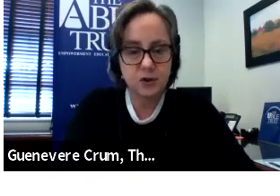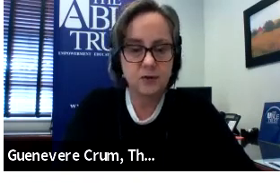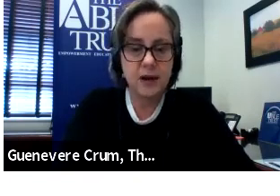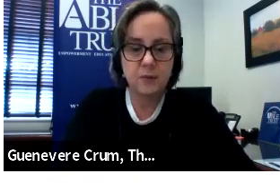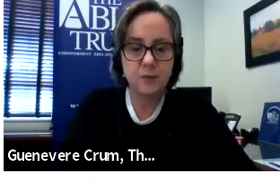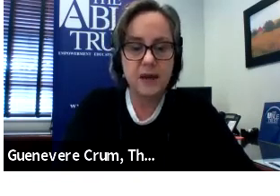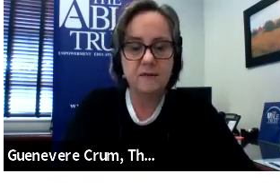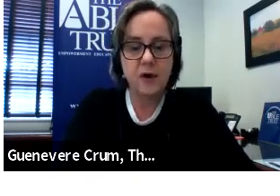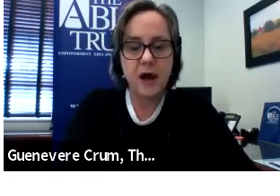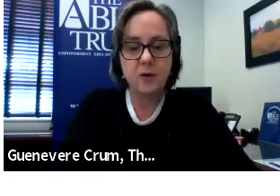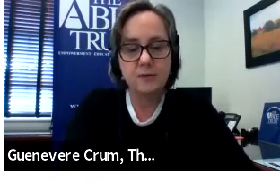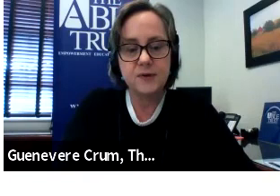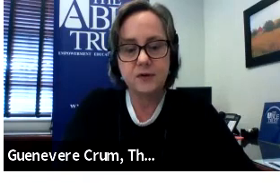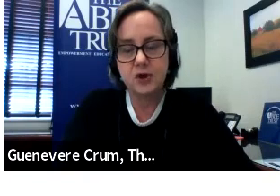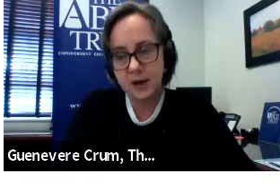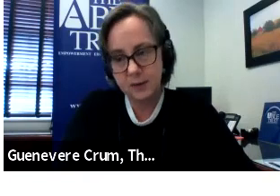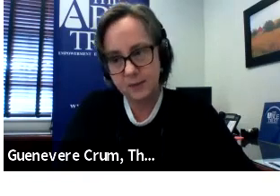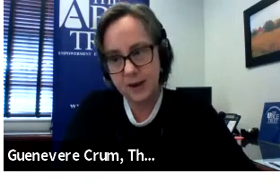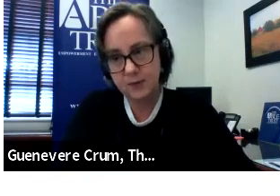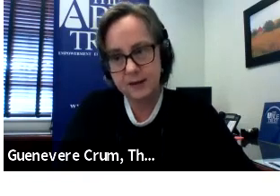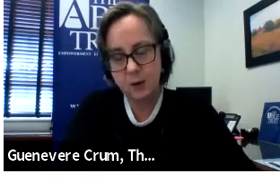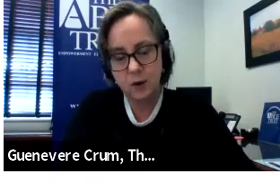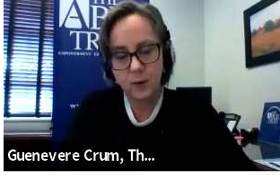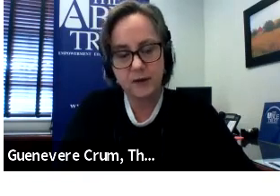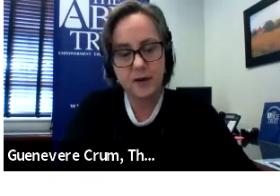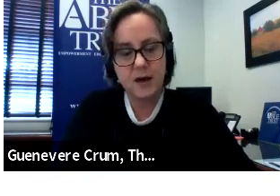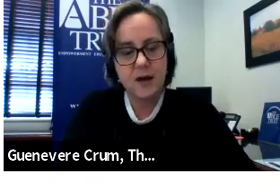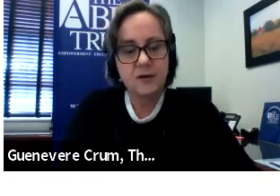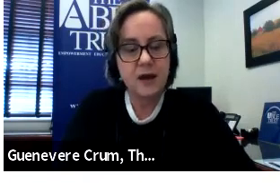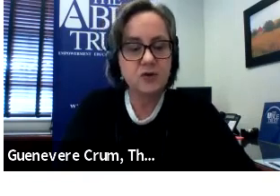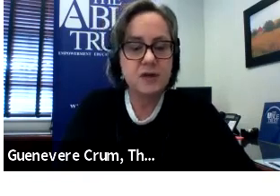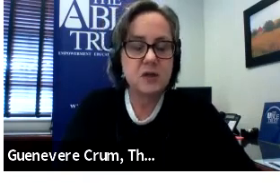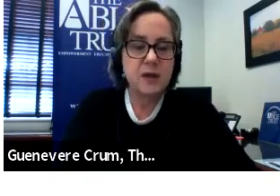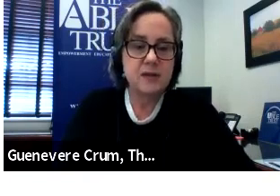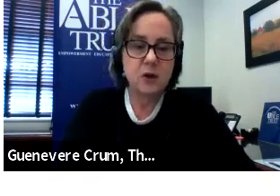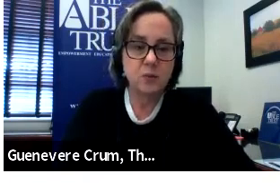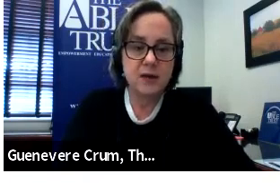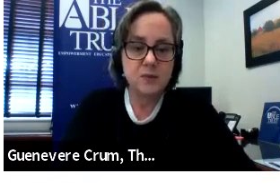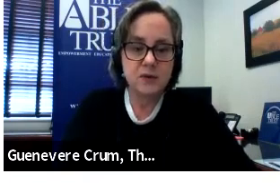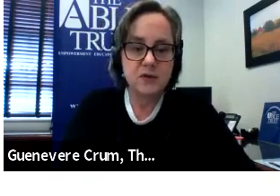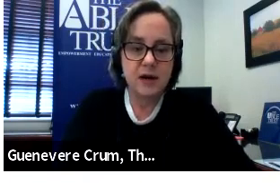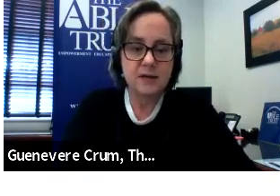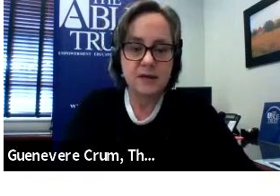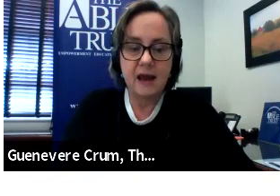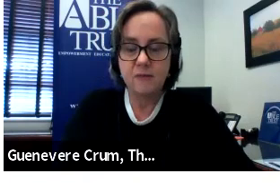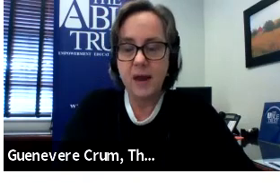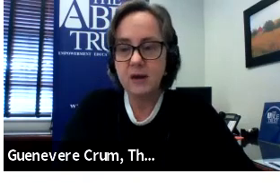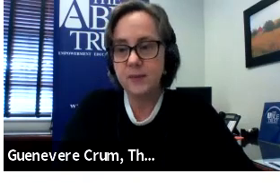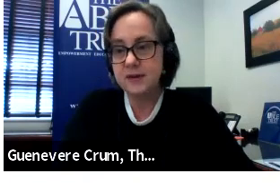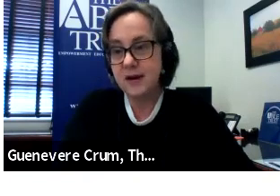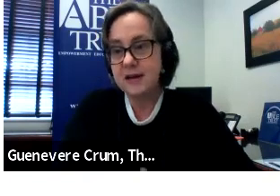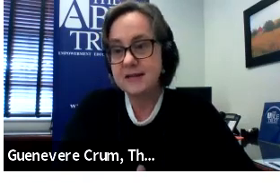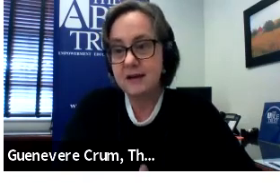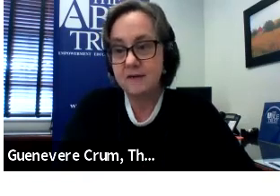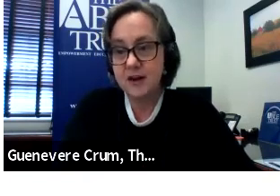further to create real meaningful outcomes for so many of the people that they work with. The ABLE Trust has been so pleased with the strides that they have